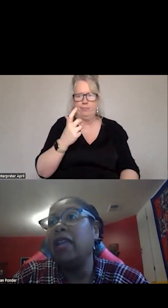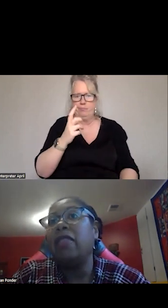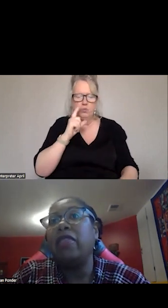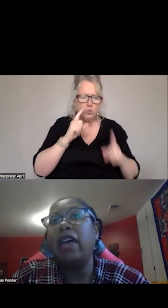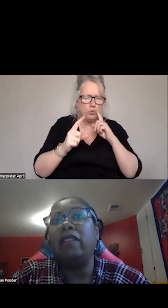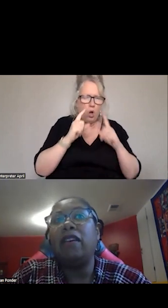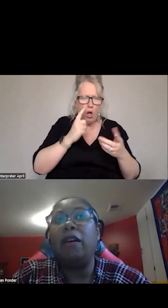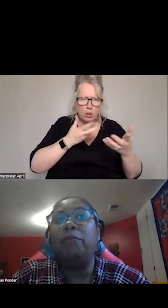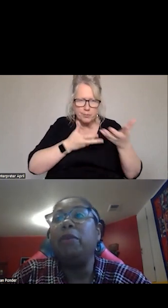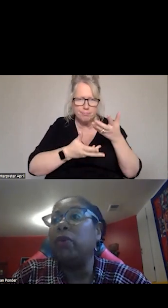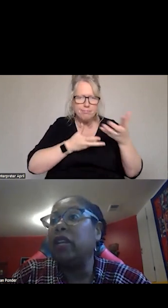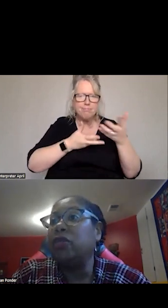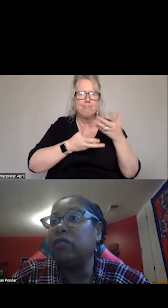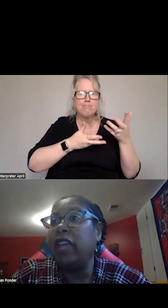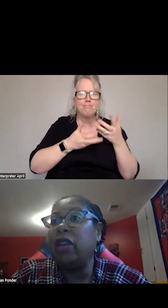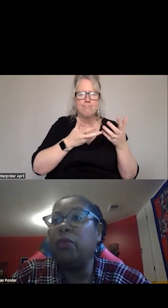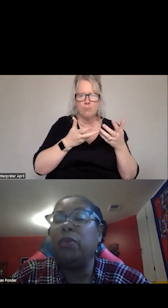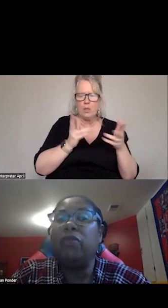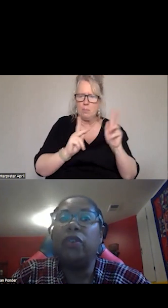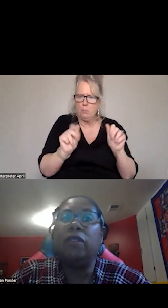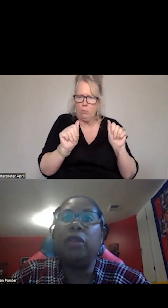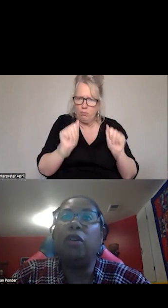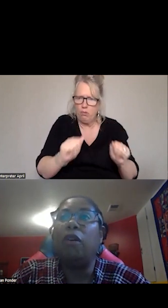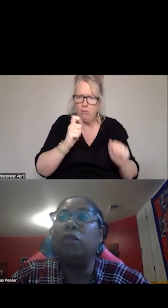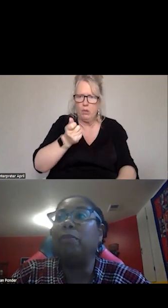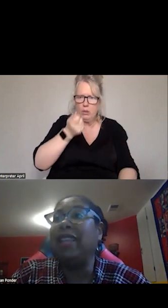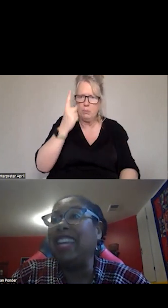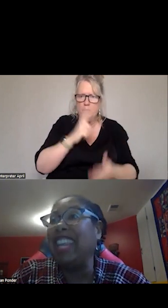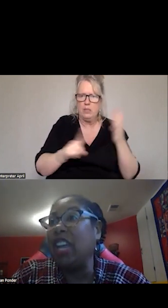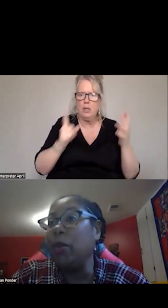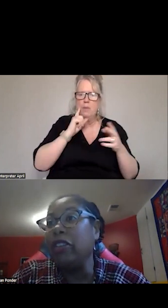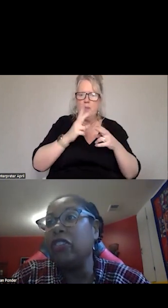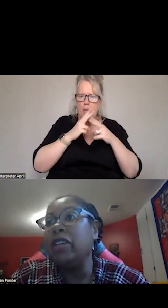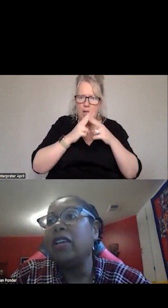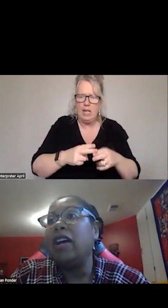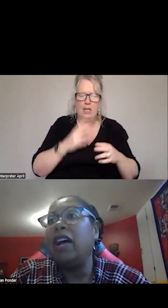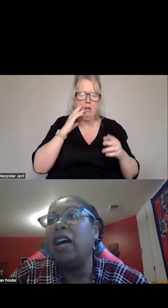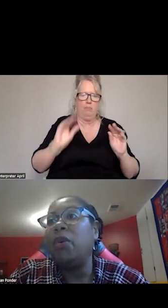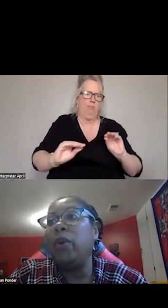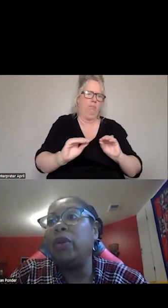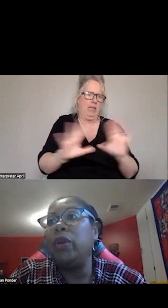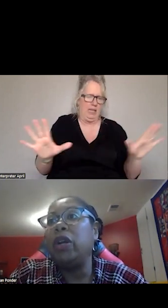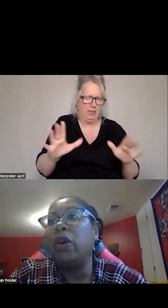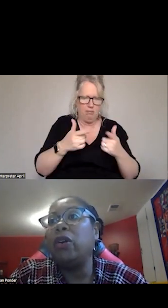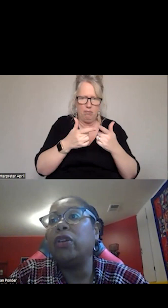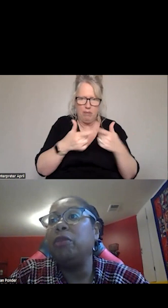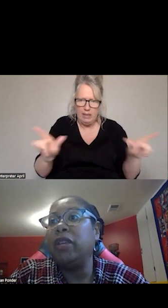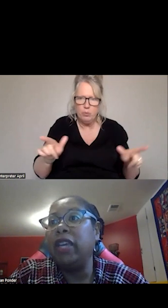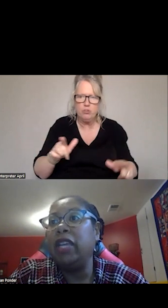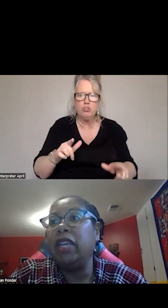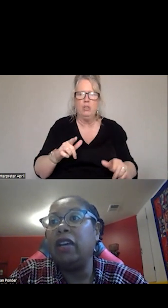way that people can understand. We refer to something called plain language when we